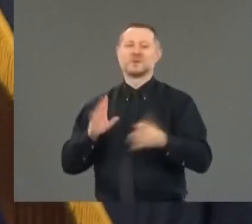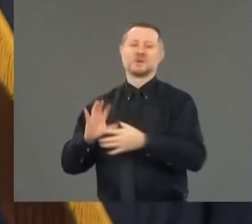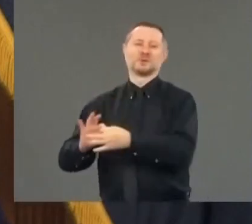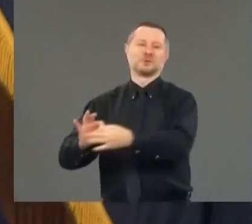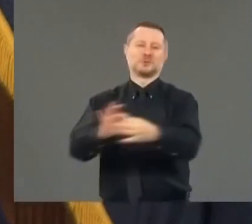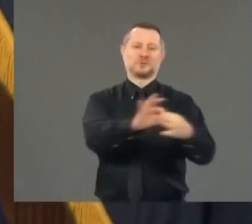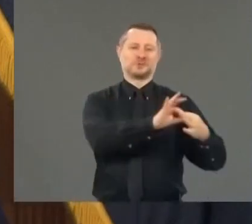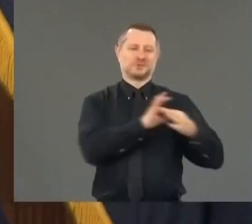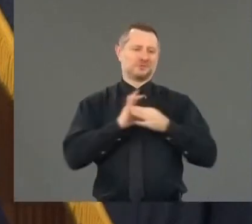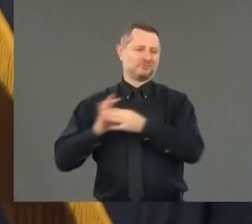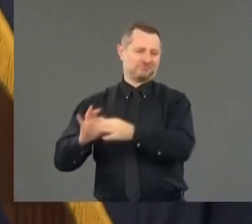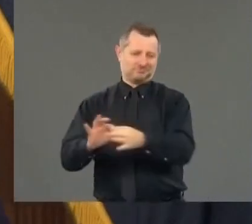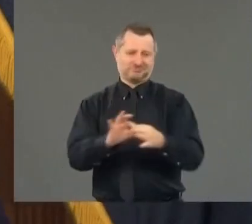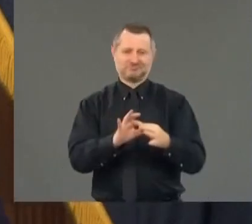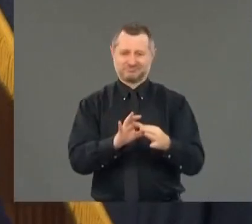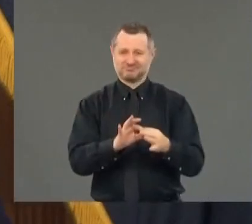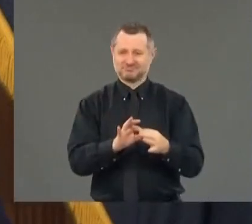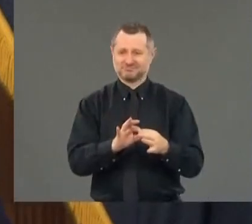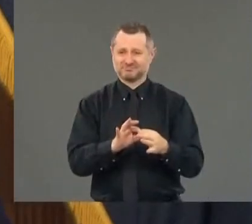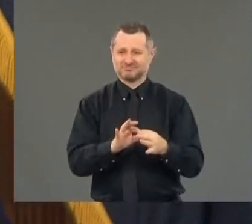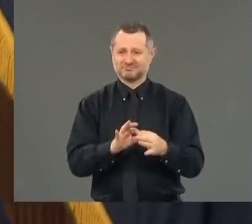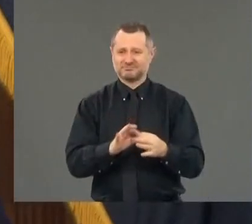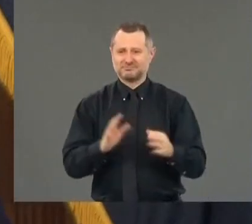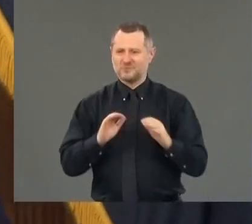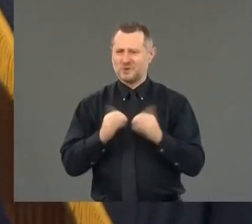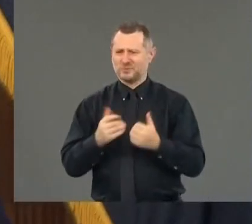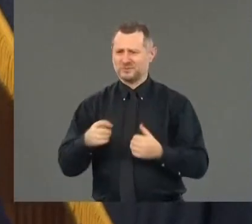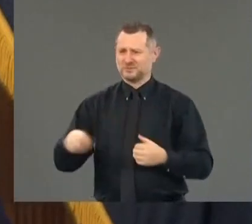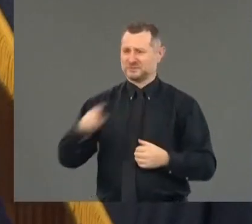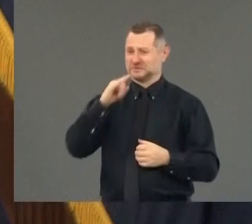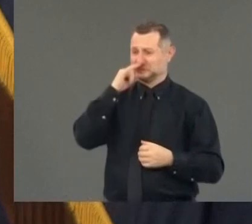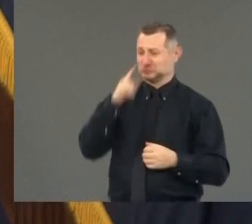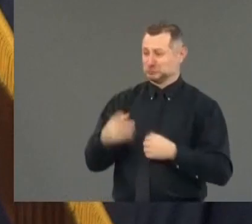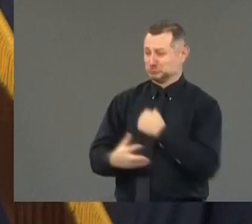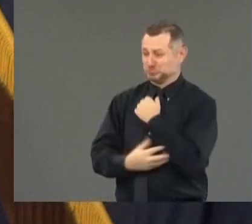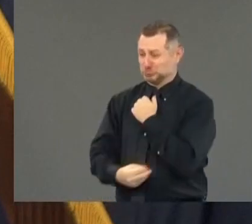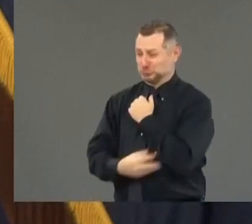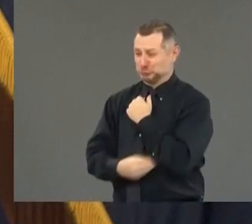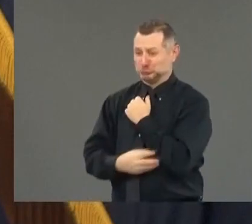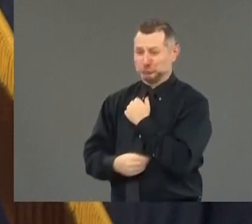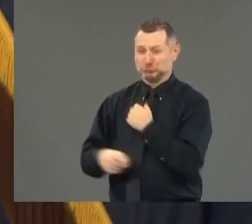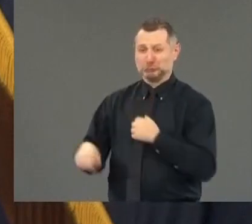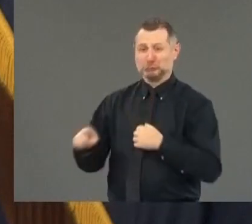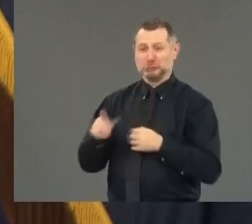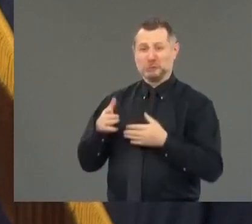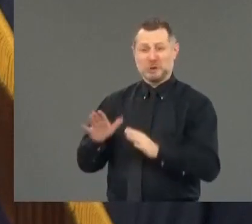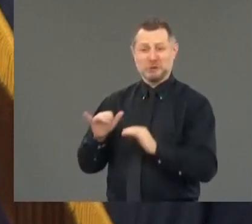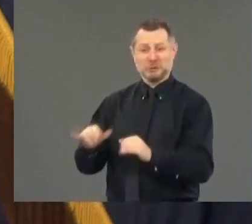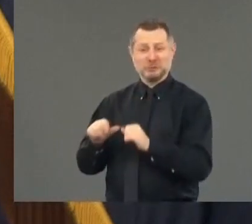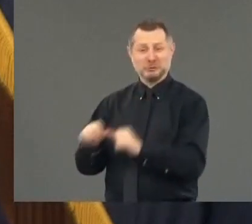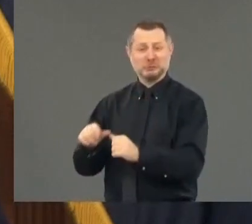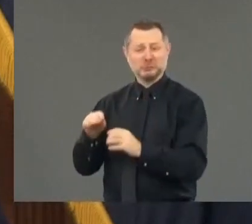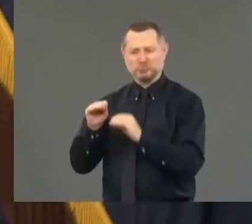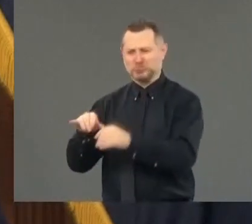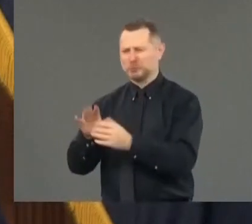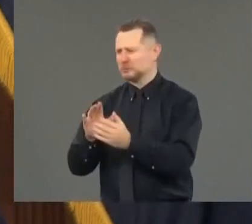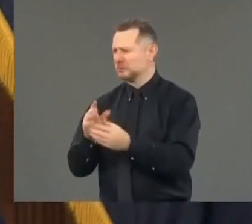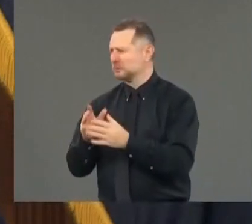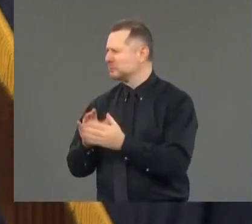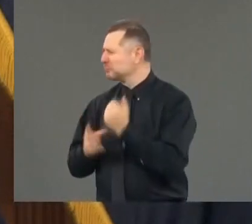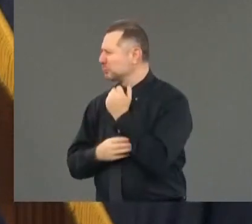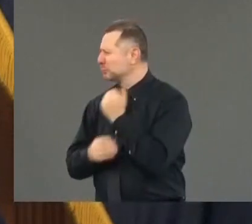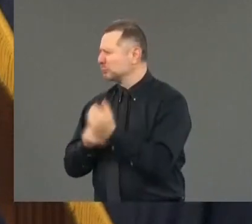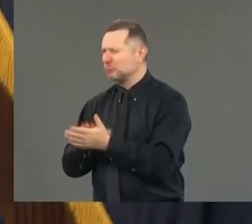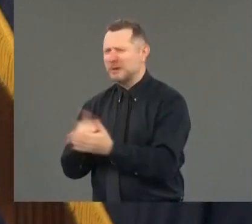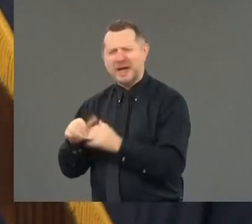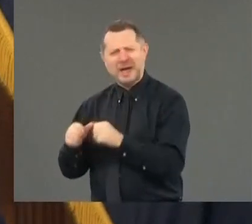How can you justify any child in America living in poverty? How can you do that? Any